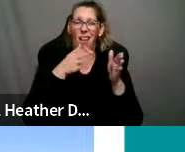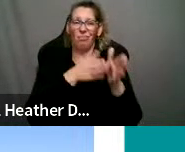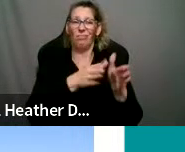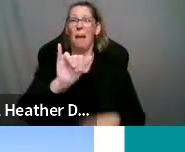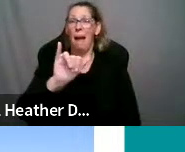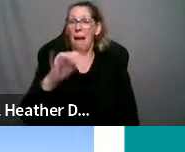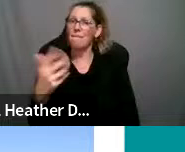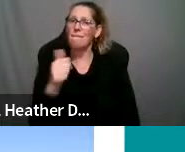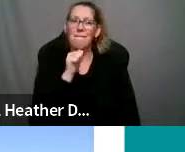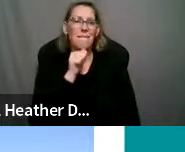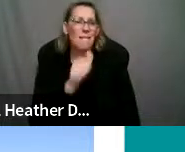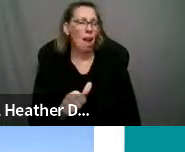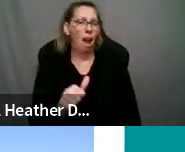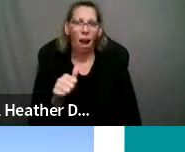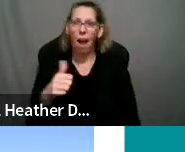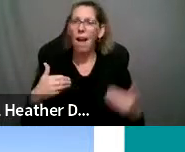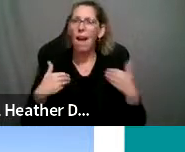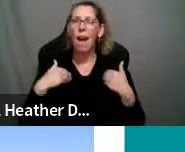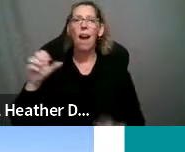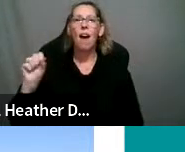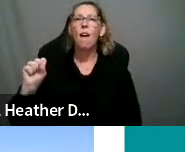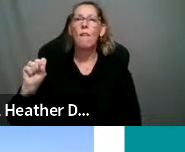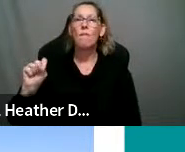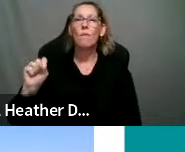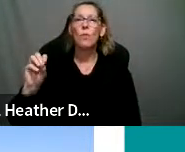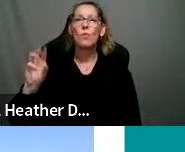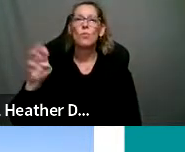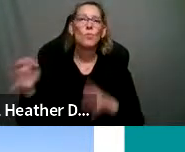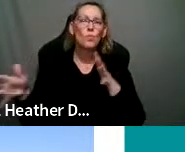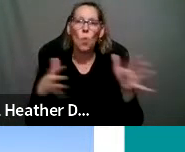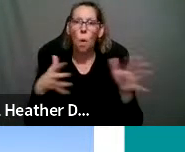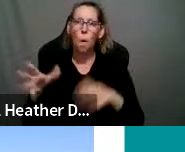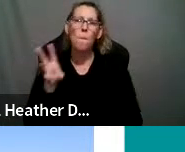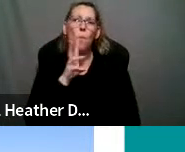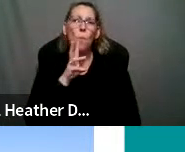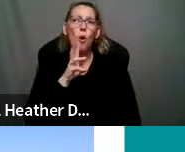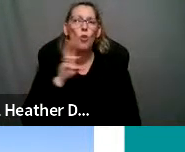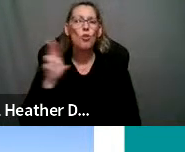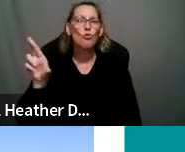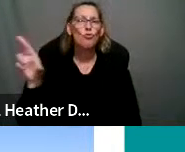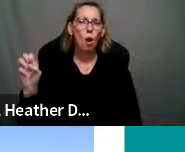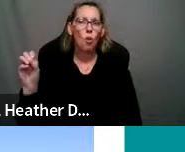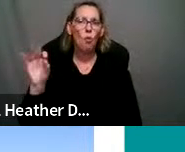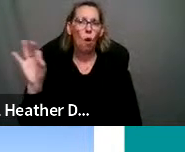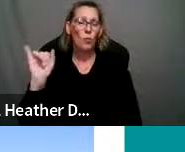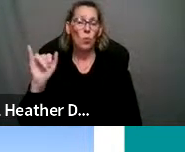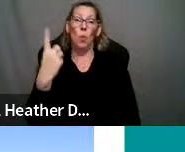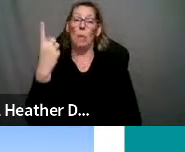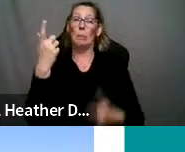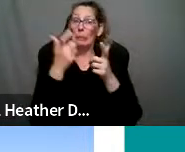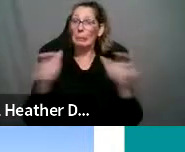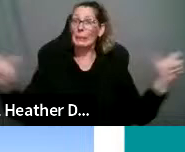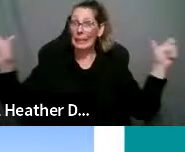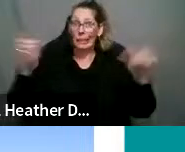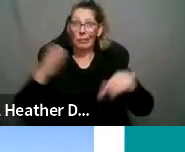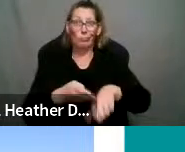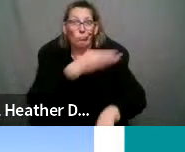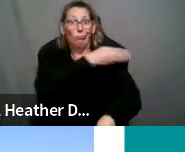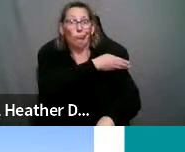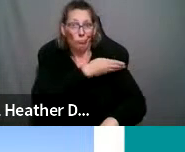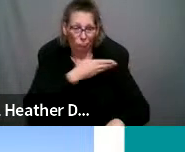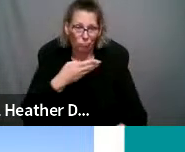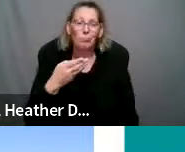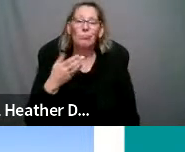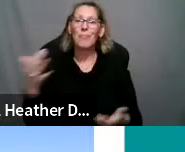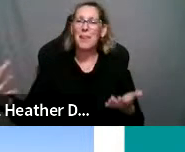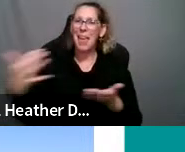not treated for stormwater runoff. So one of the major improvements, in addition to the transportation improvements, is